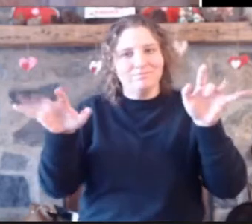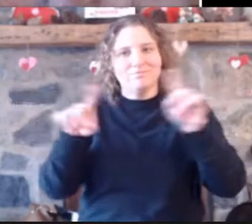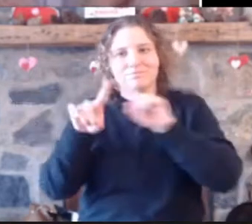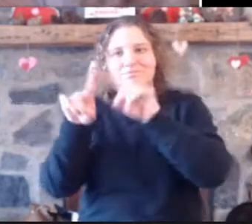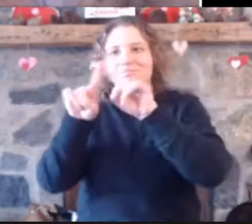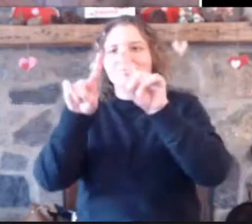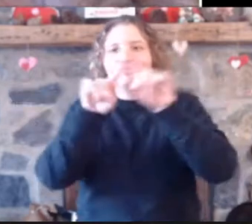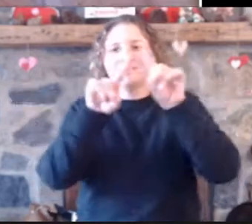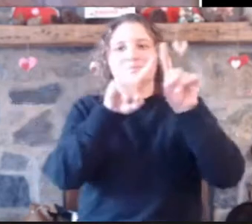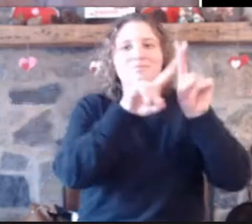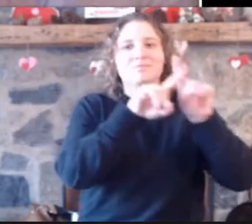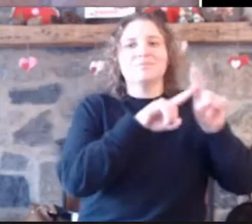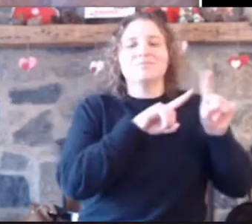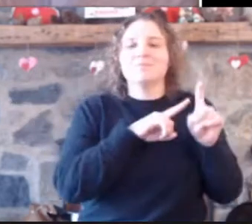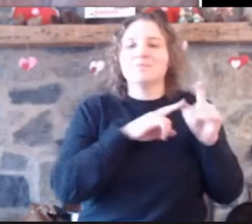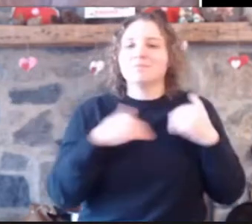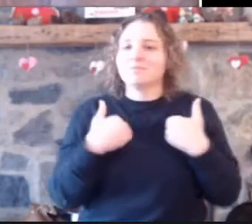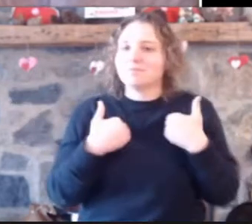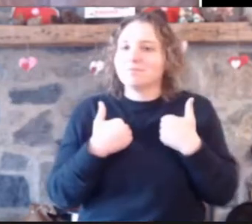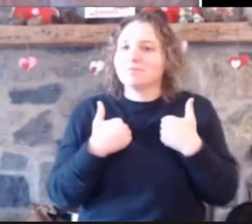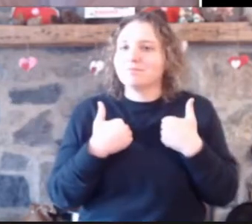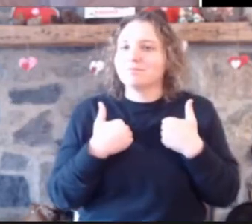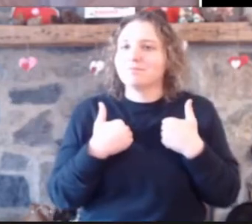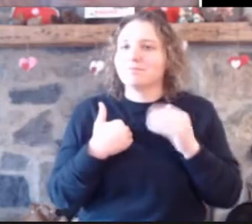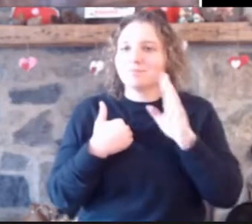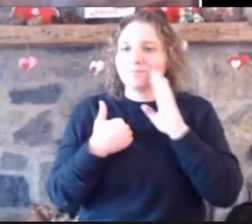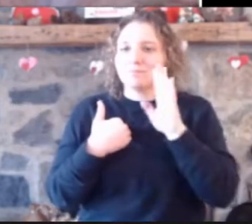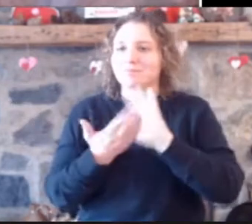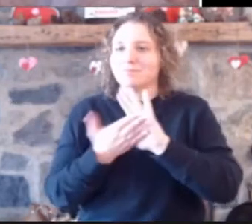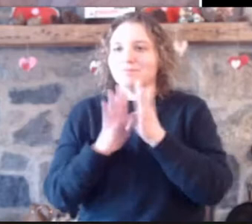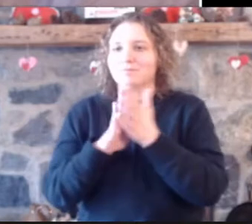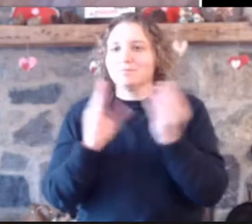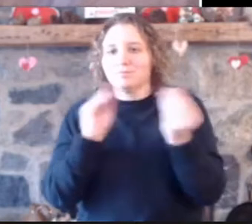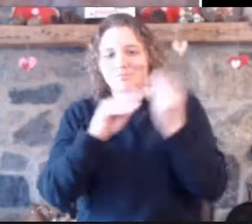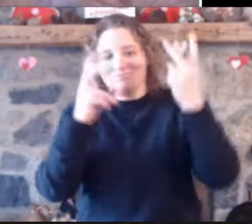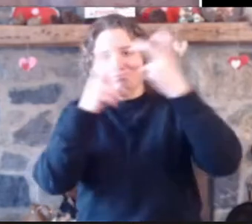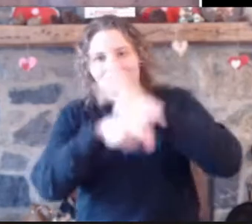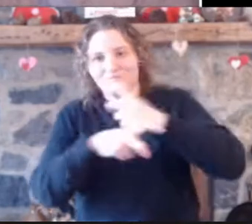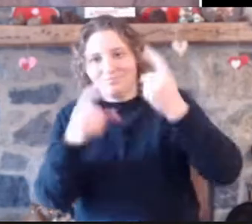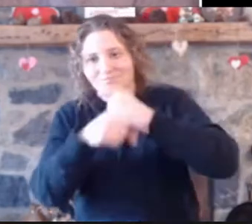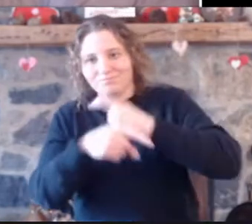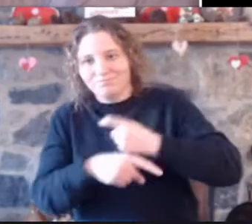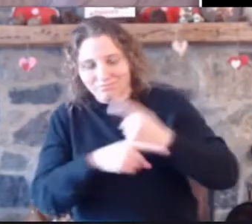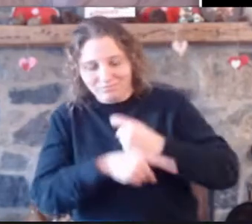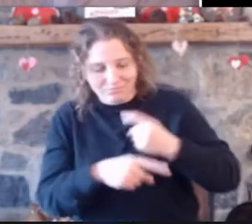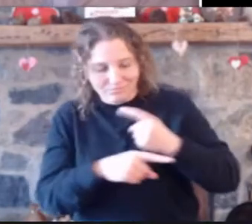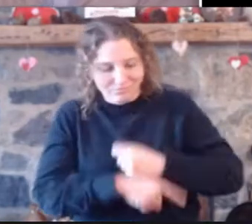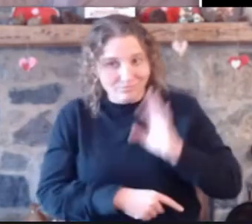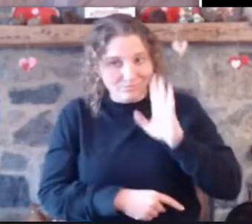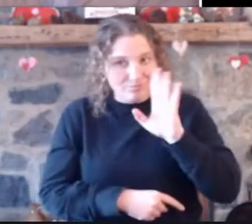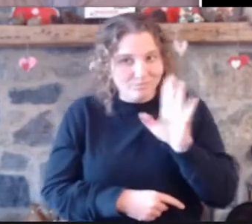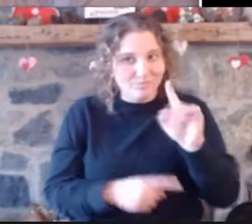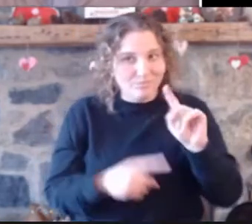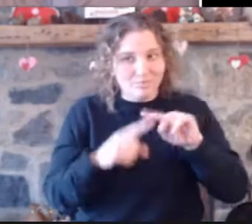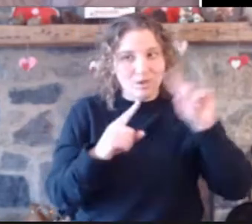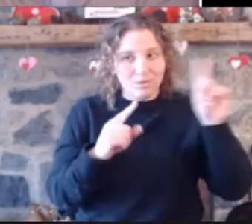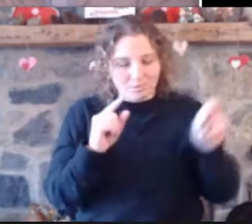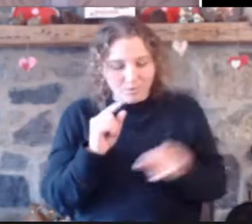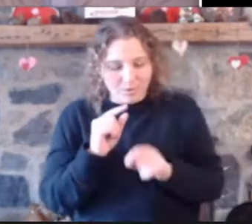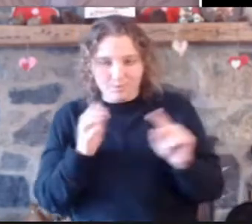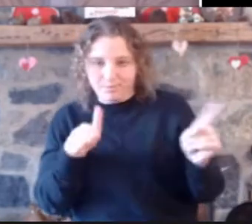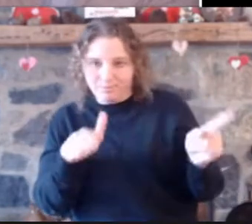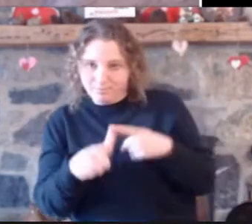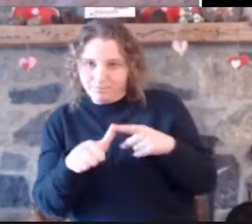different directions of life forms that will then get more and more complex as they go from there, but they all come back to, in Darwinian evolution, a single